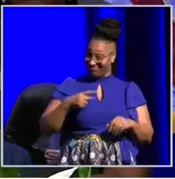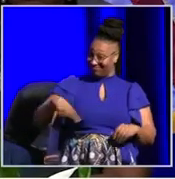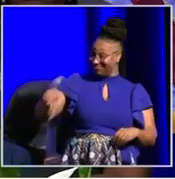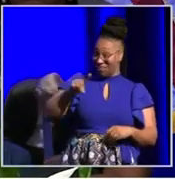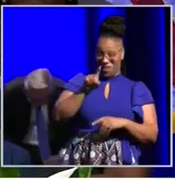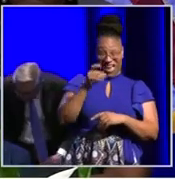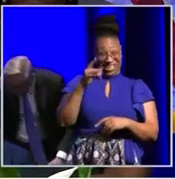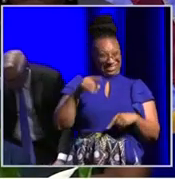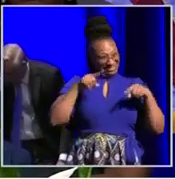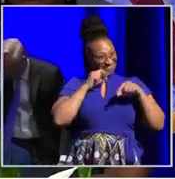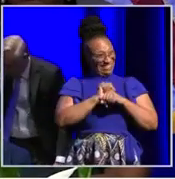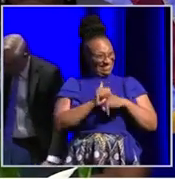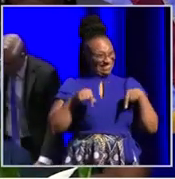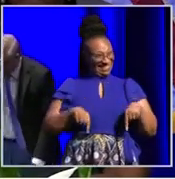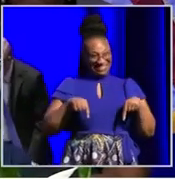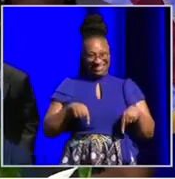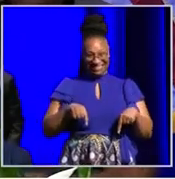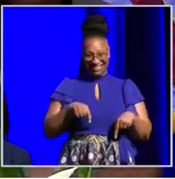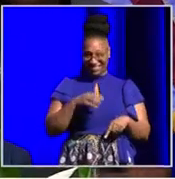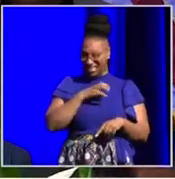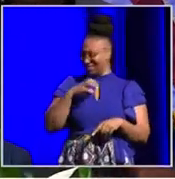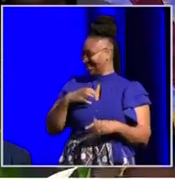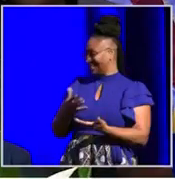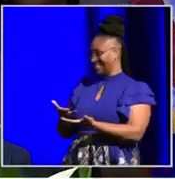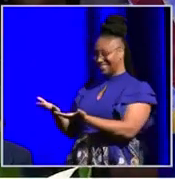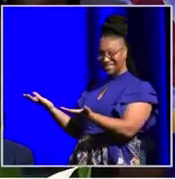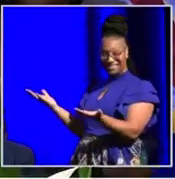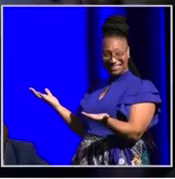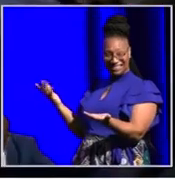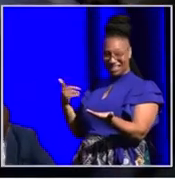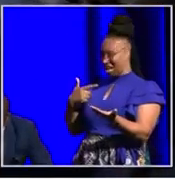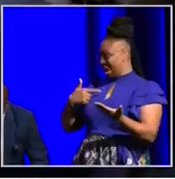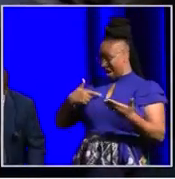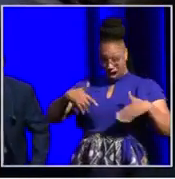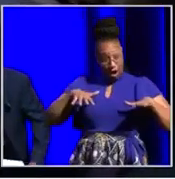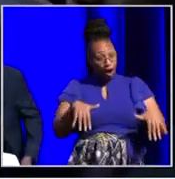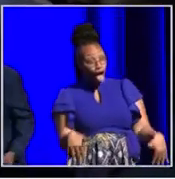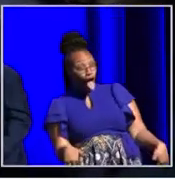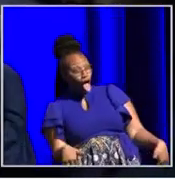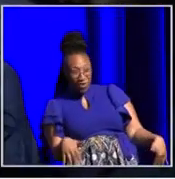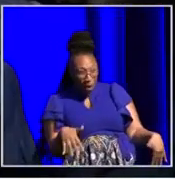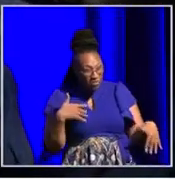should not despair. Let's get to work. Thank you.